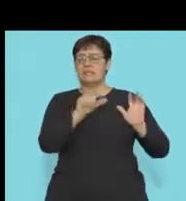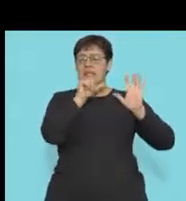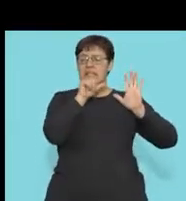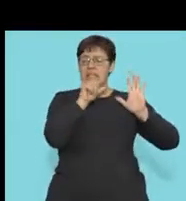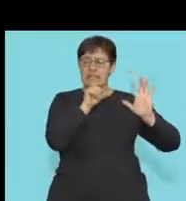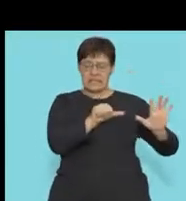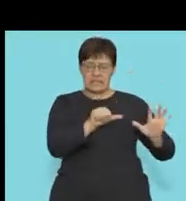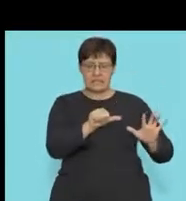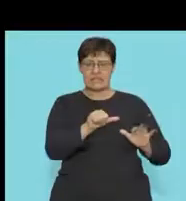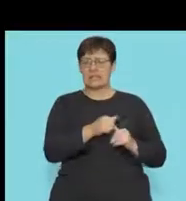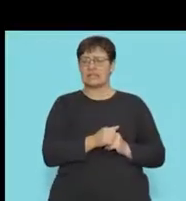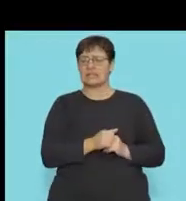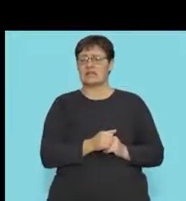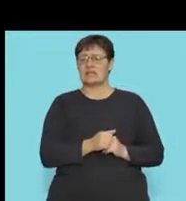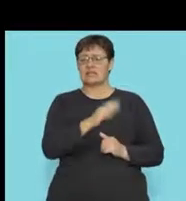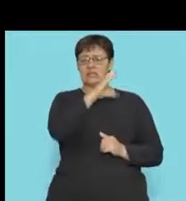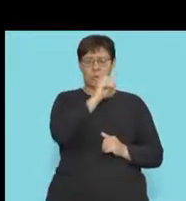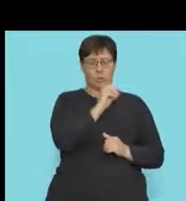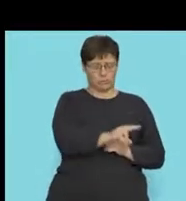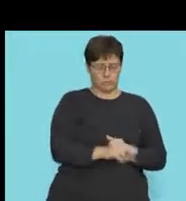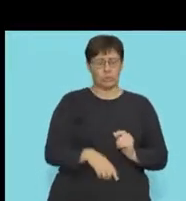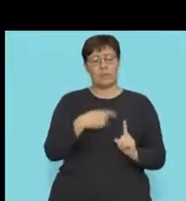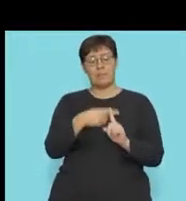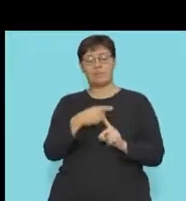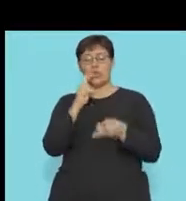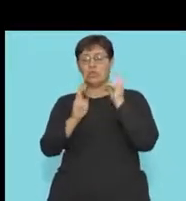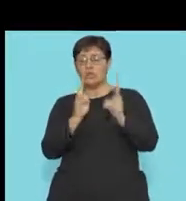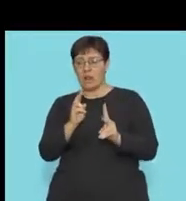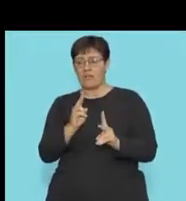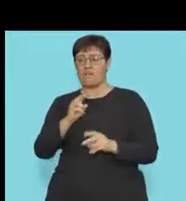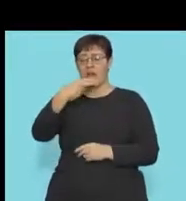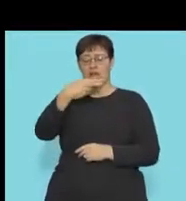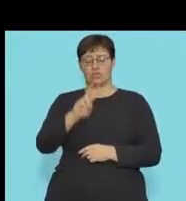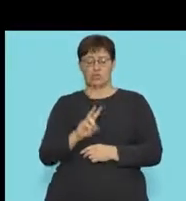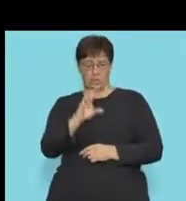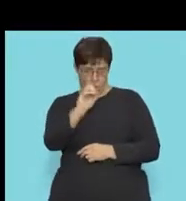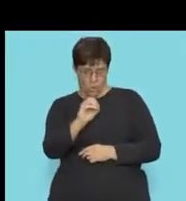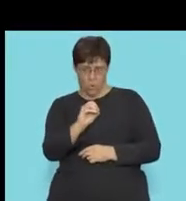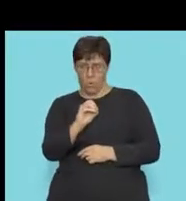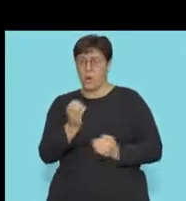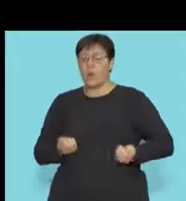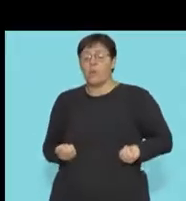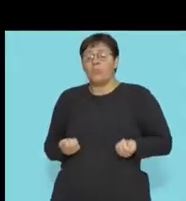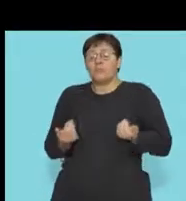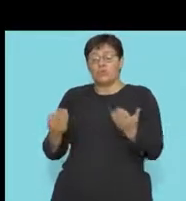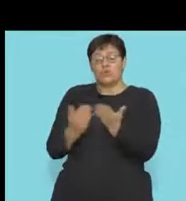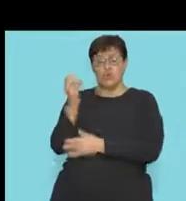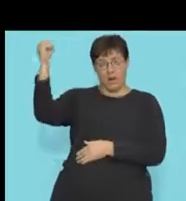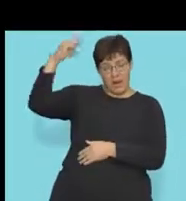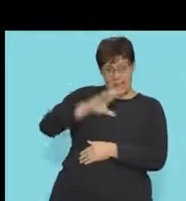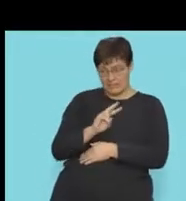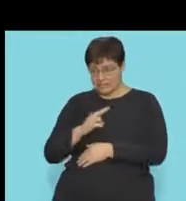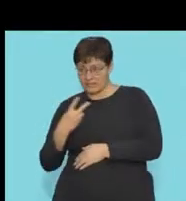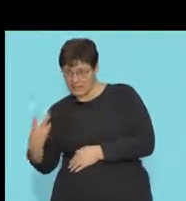dioxide molecules plus 12 water molecules produce a single glucose molecule, which